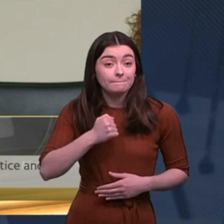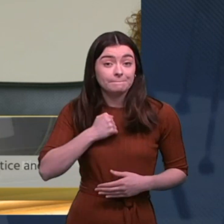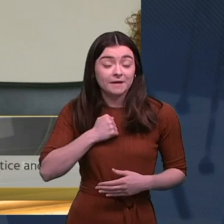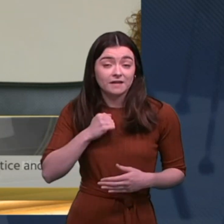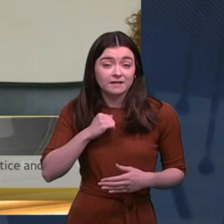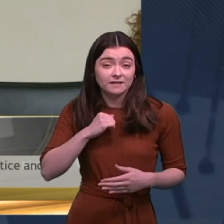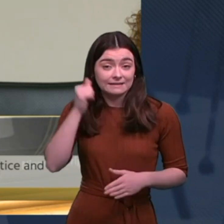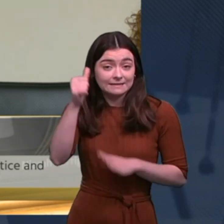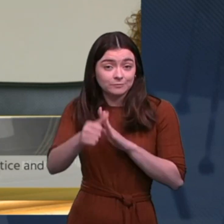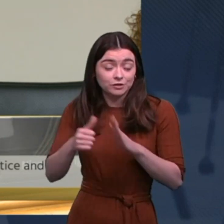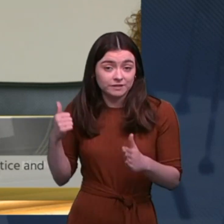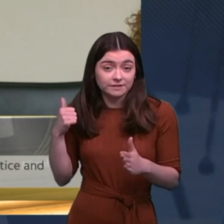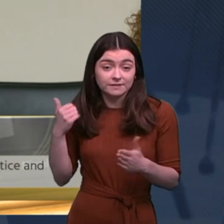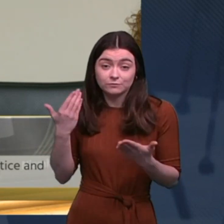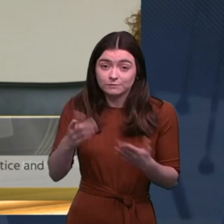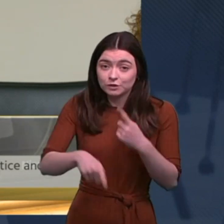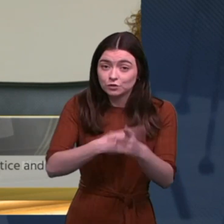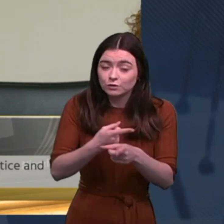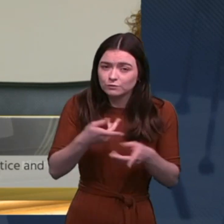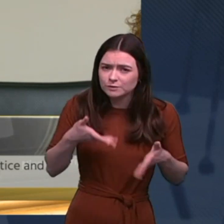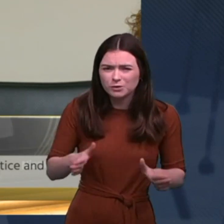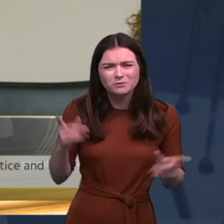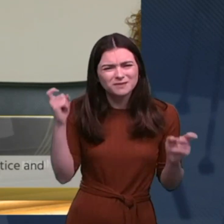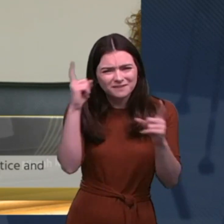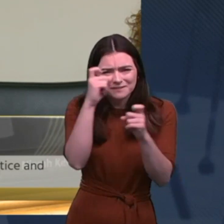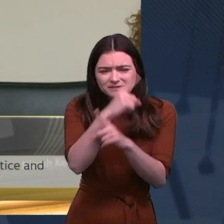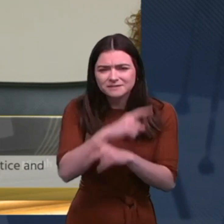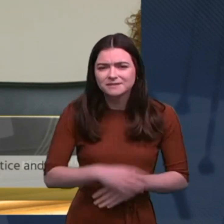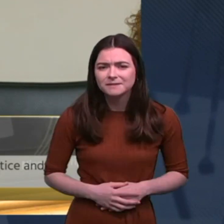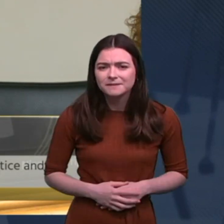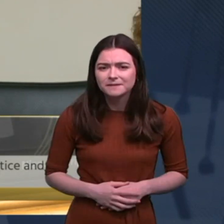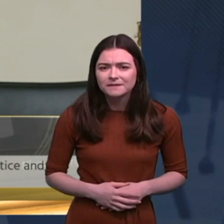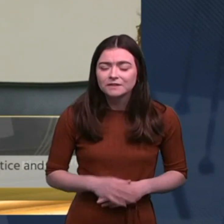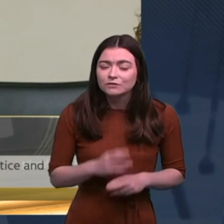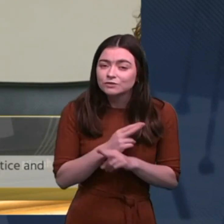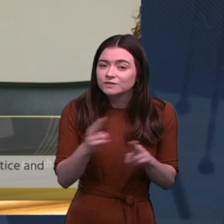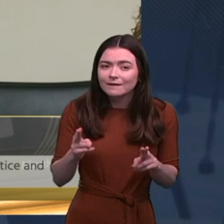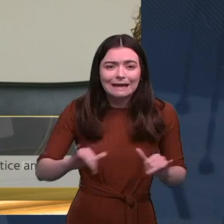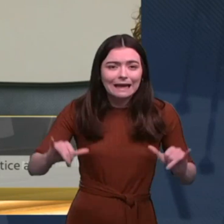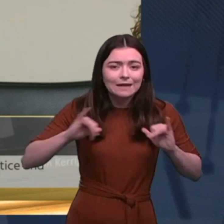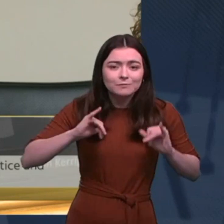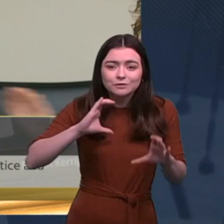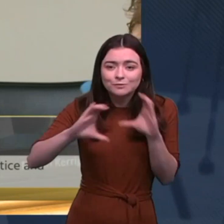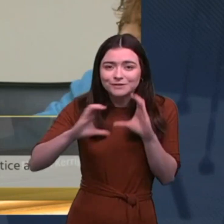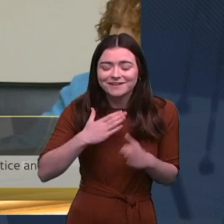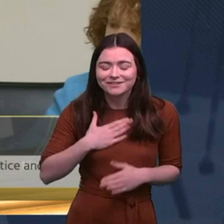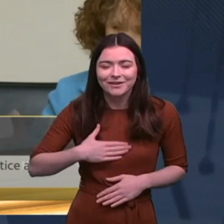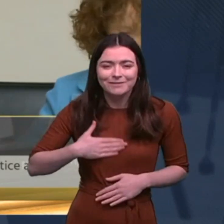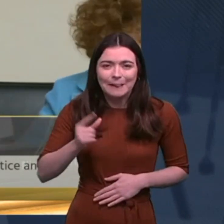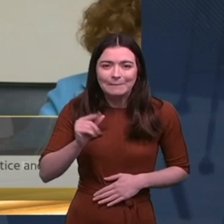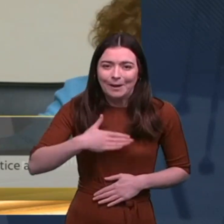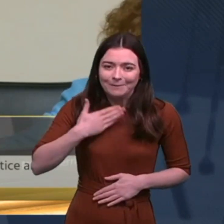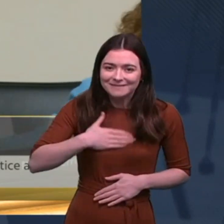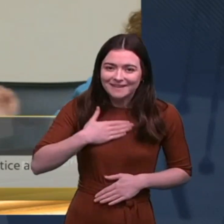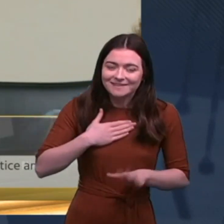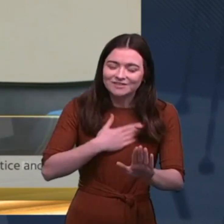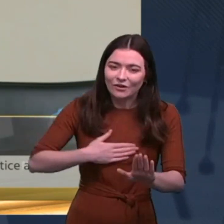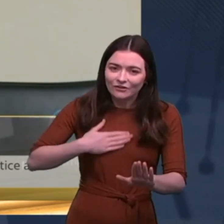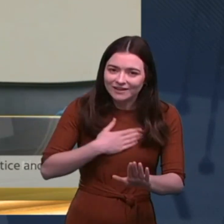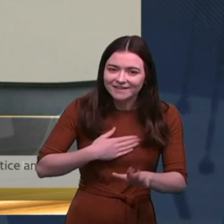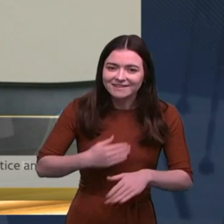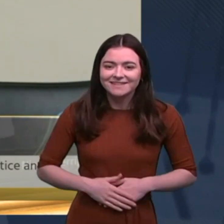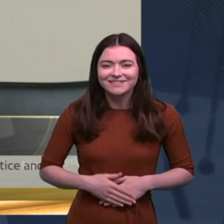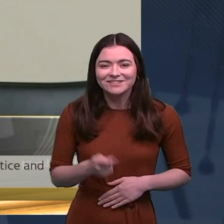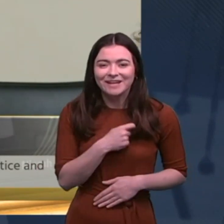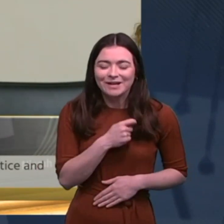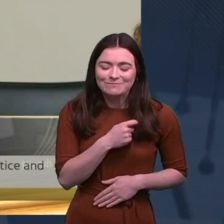when Lauren was born was a very tough one. She wasn't able to communicate. I'm sorry, I'm getting upset now. Apologies.